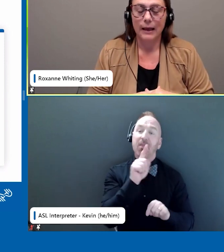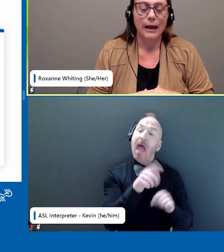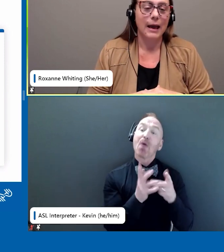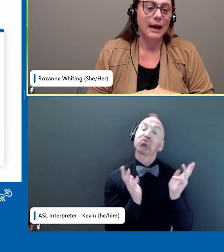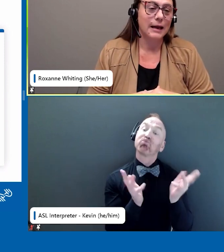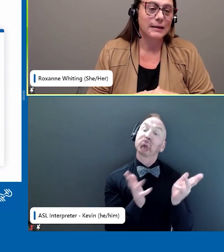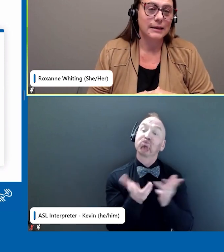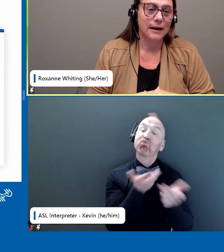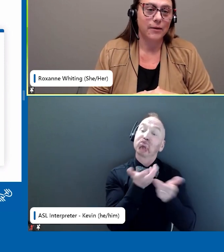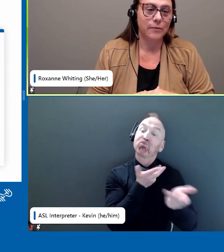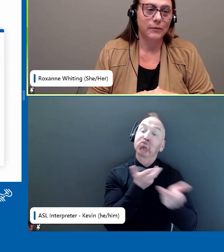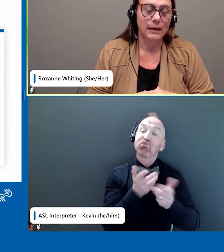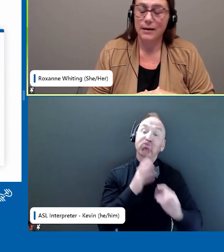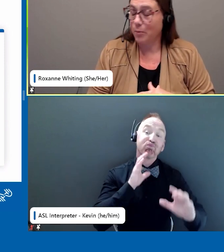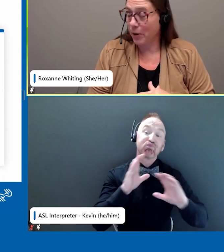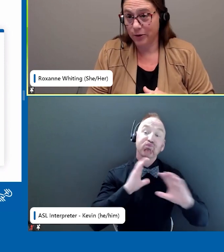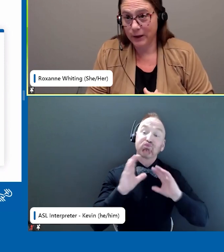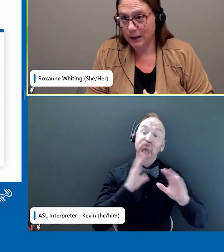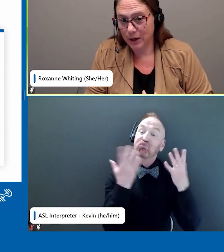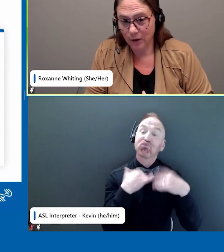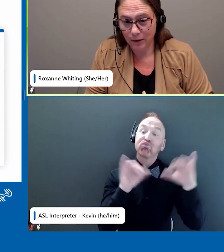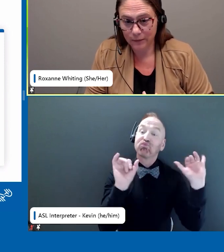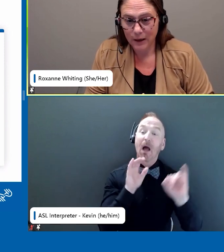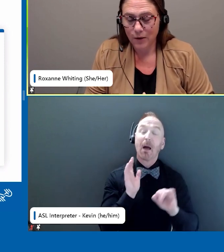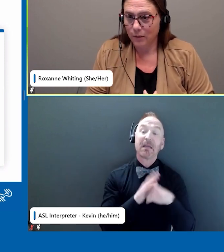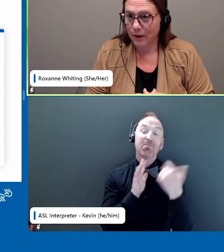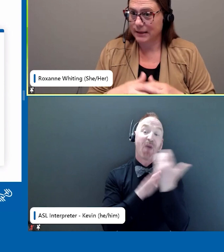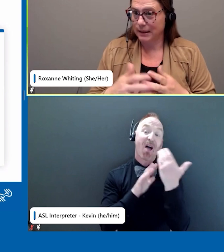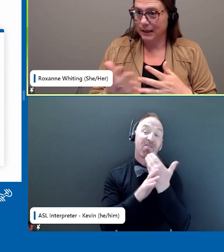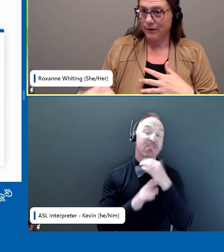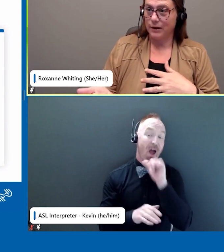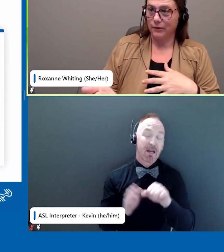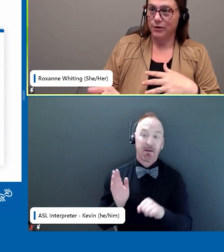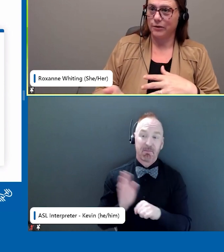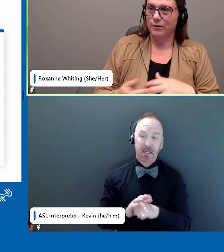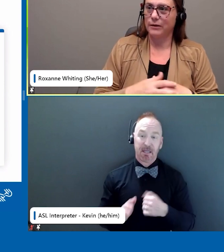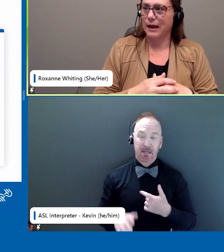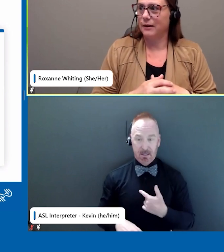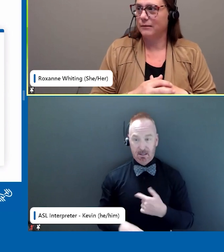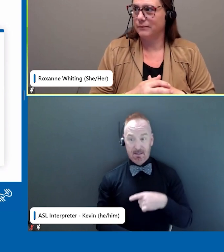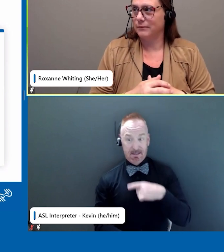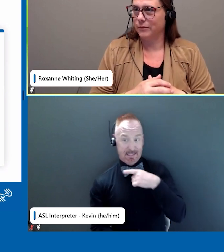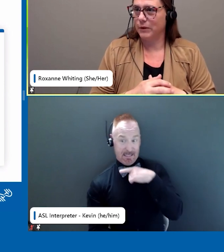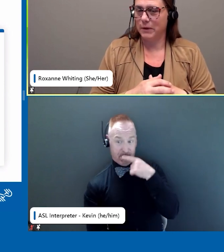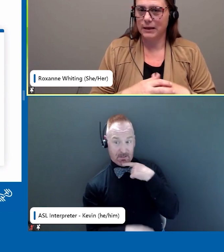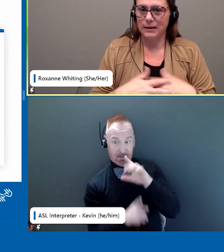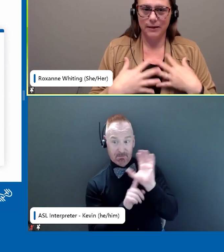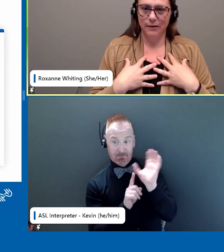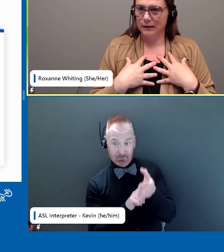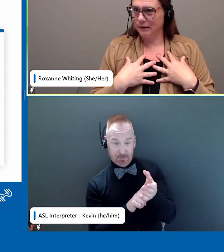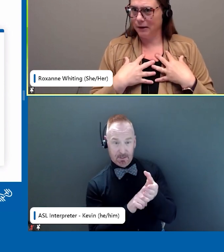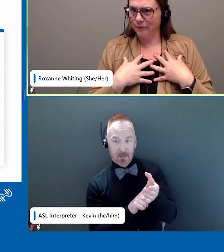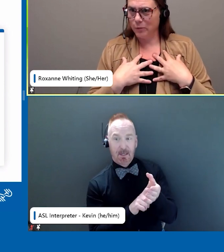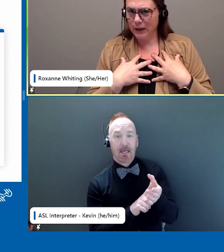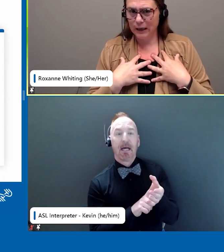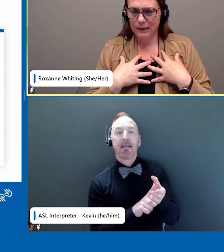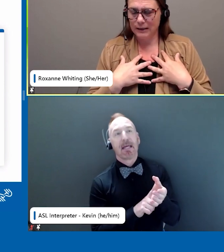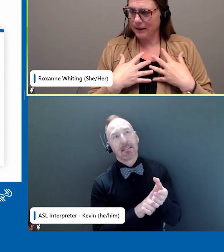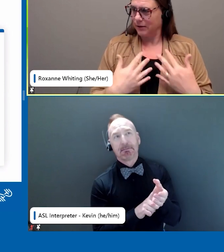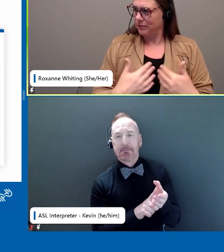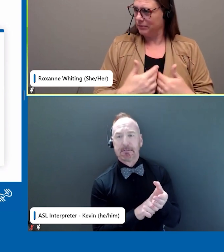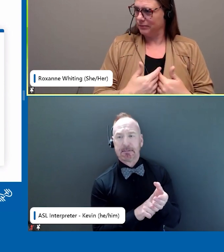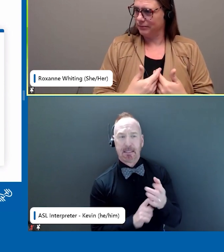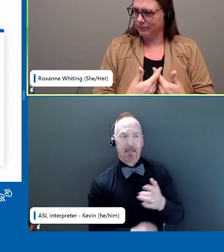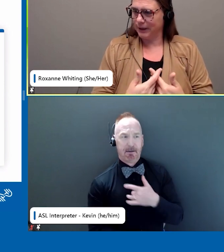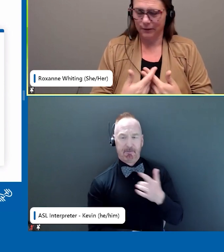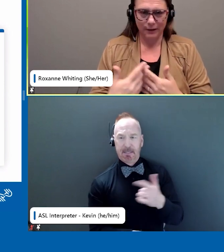communicating and it's not bothering them at all. Whereas in hearing culture, that would be considered a little off-putting. It's